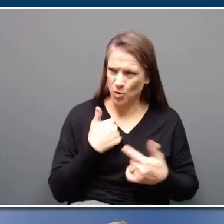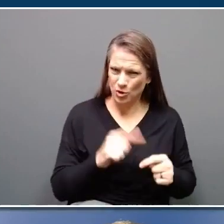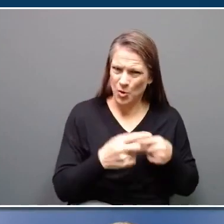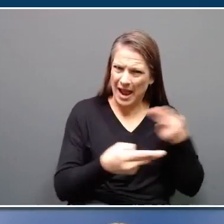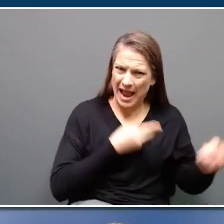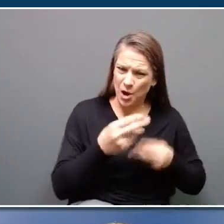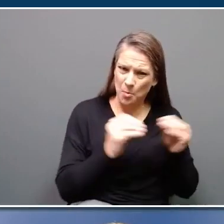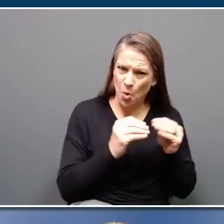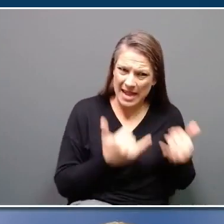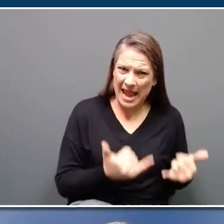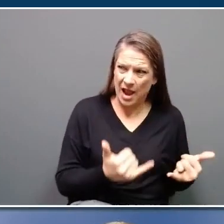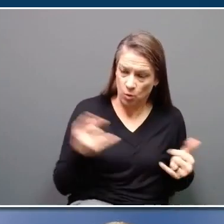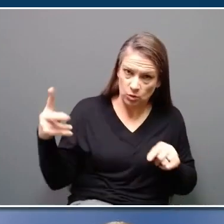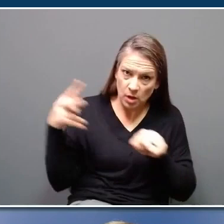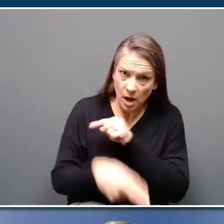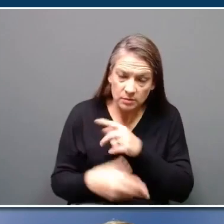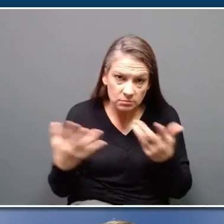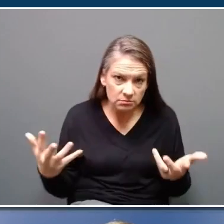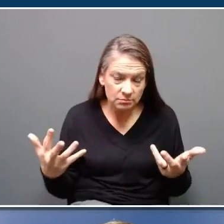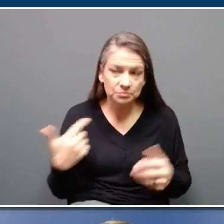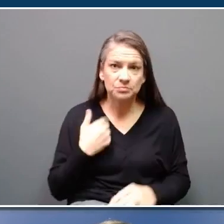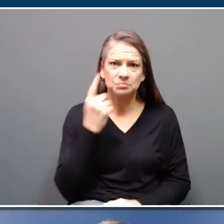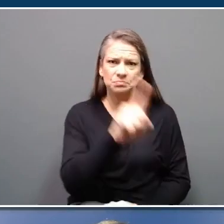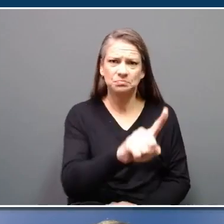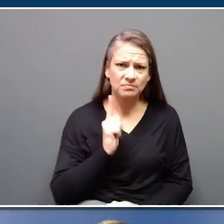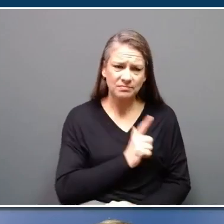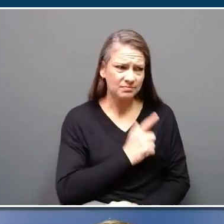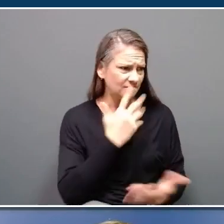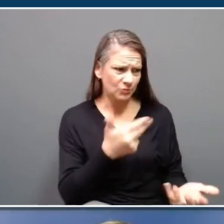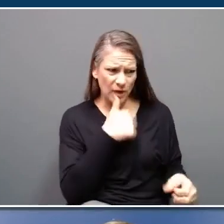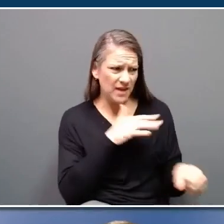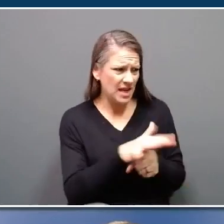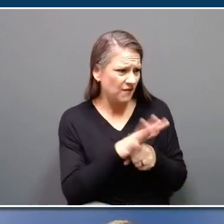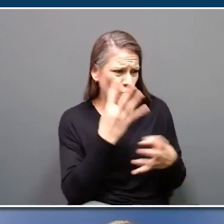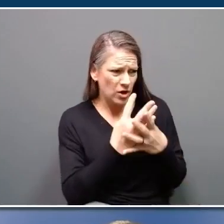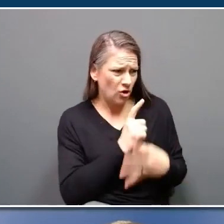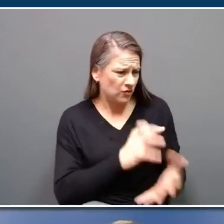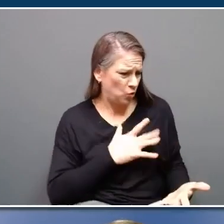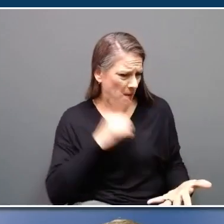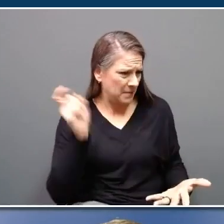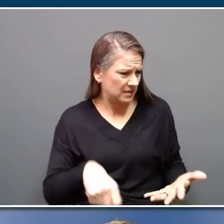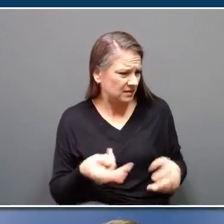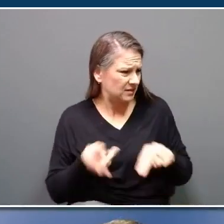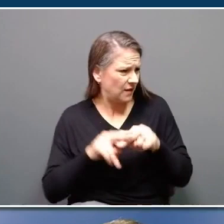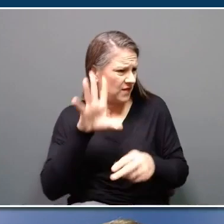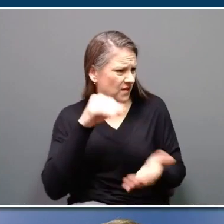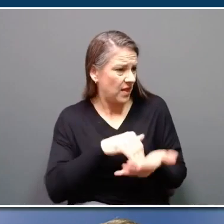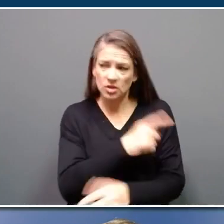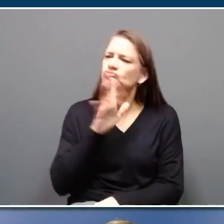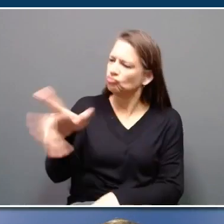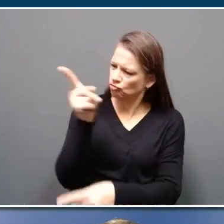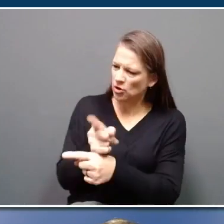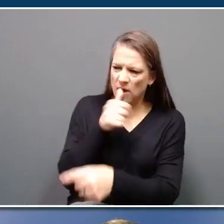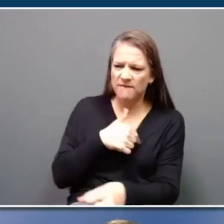officers. So we went to the legislature and we said, we don't have enough corrections officers. We need to move the pay to $50,000. They said, you're right. We